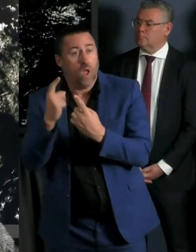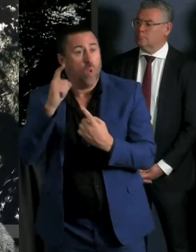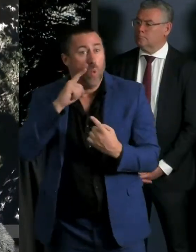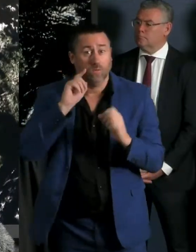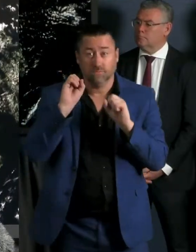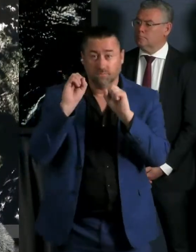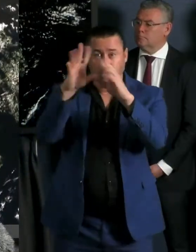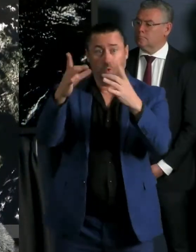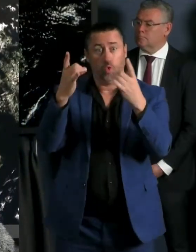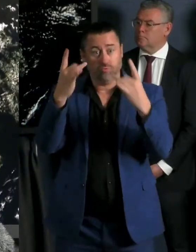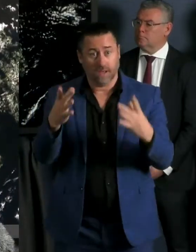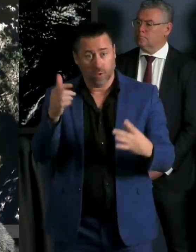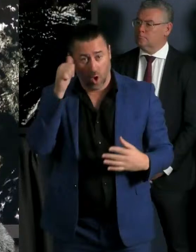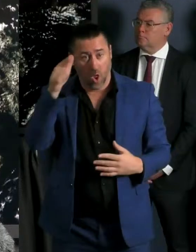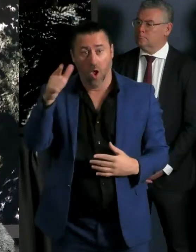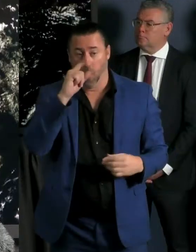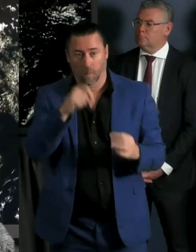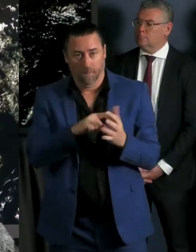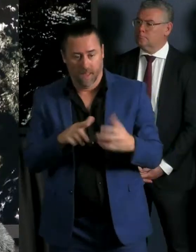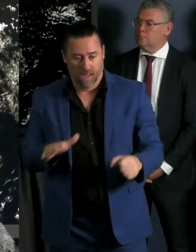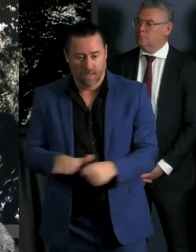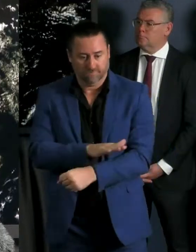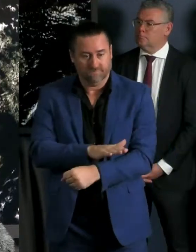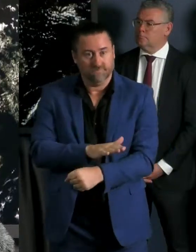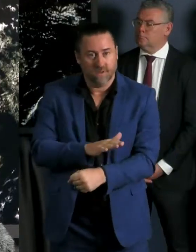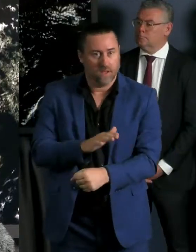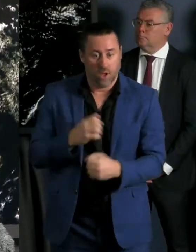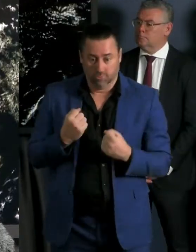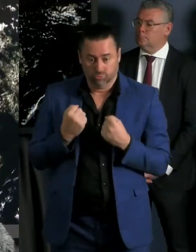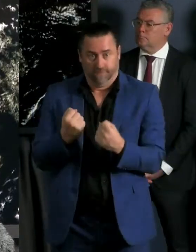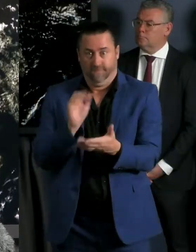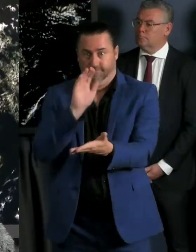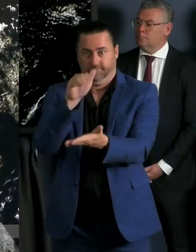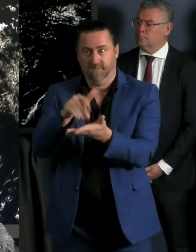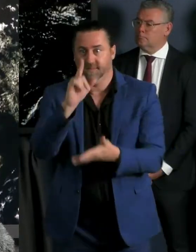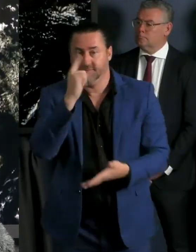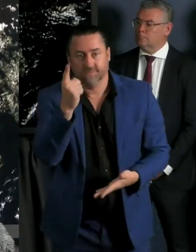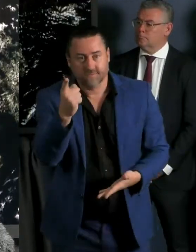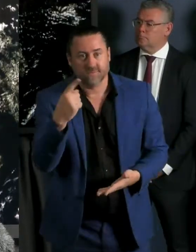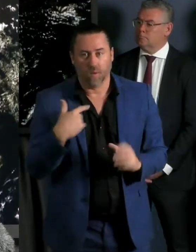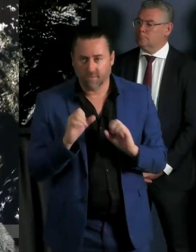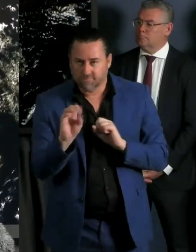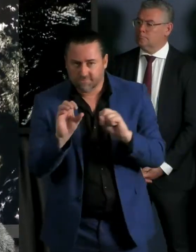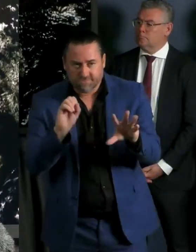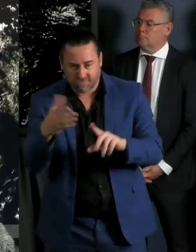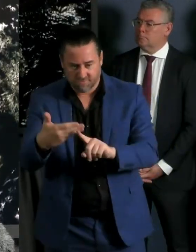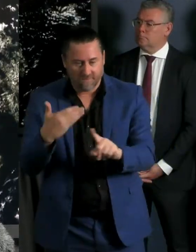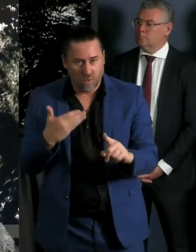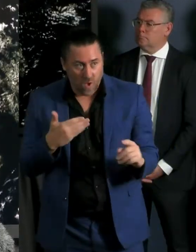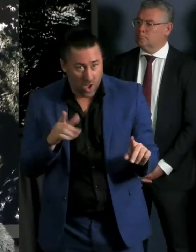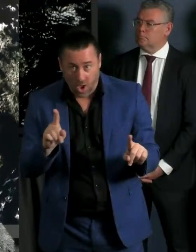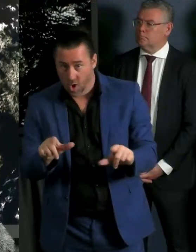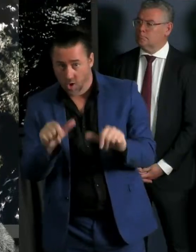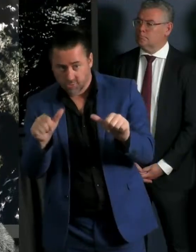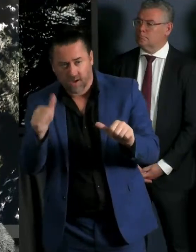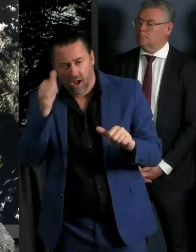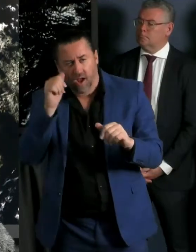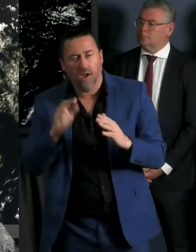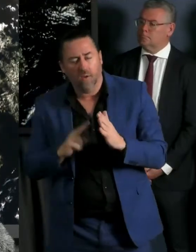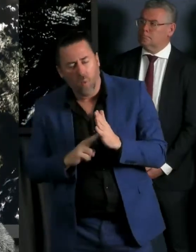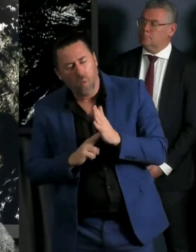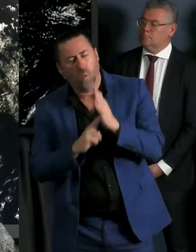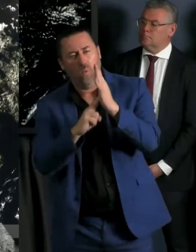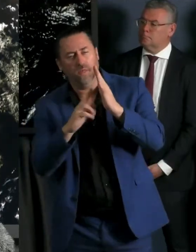food supply and emergency services and other supply in those areas. We do know in the far north